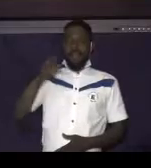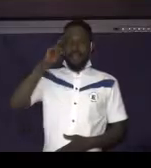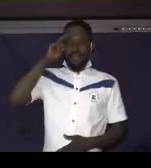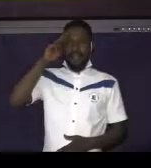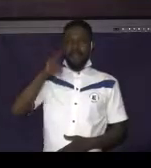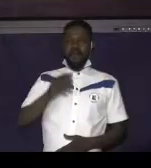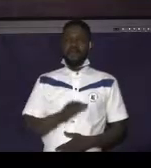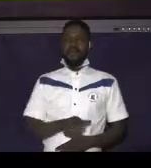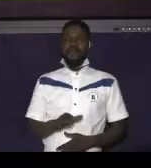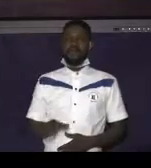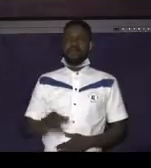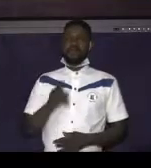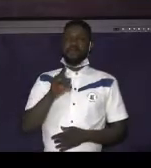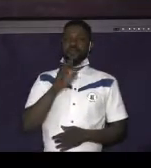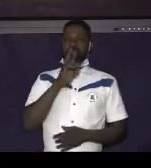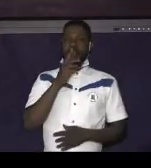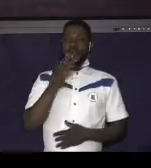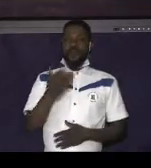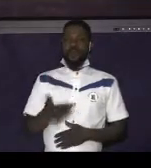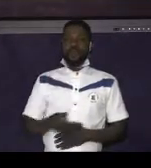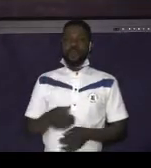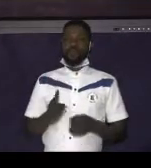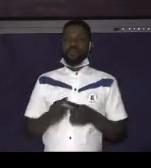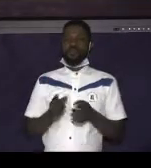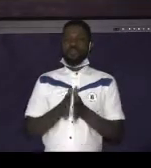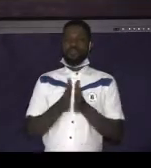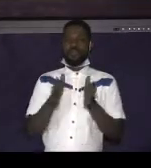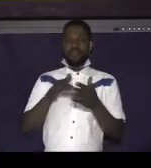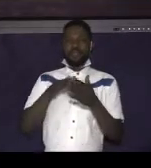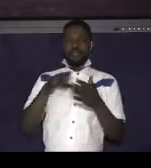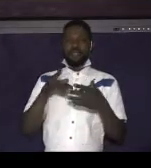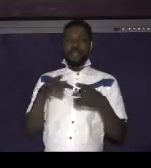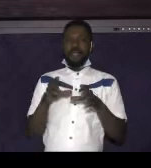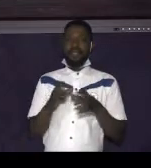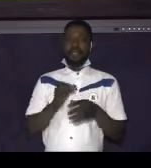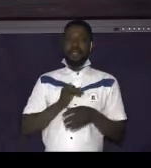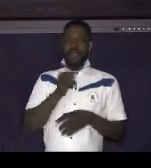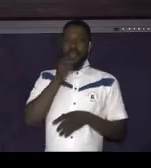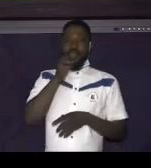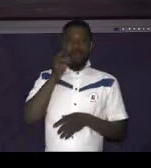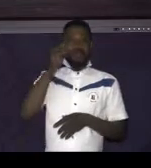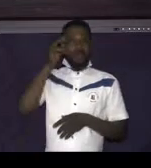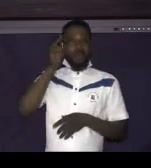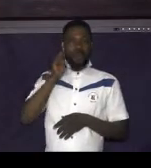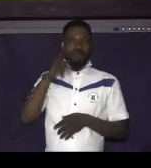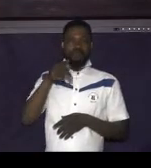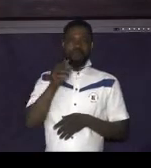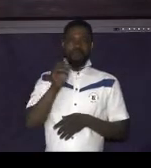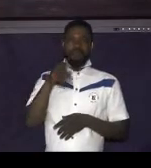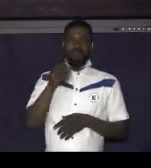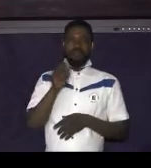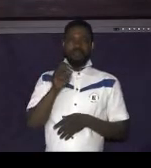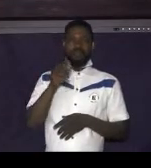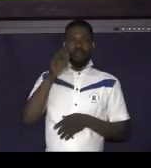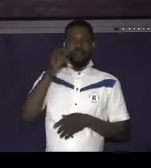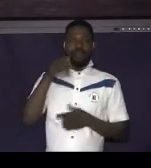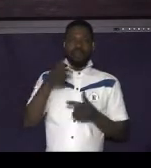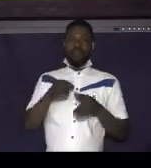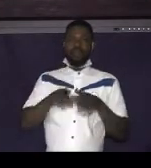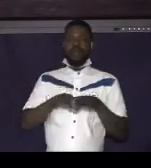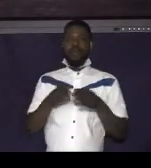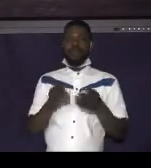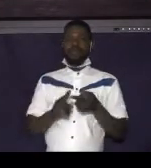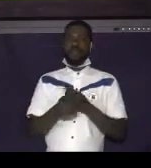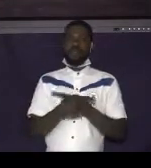Hello, pupils. You are welcome to General Studies class. I am Uncle Popo. Let's